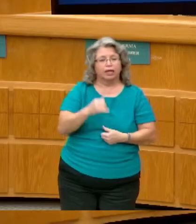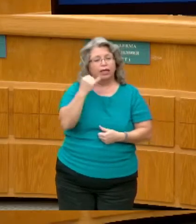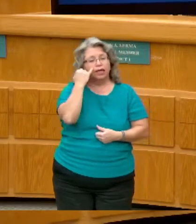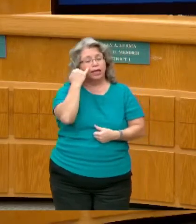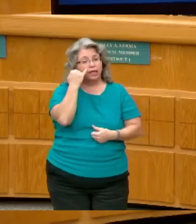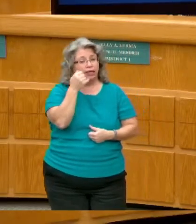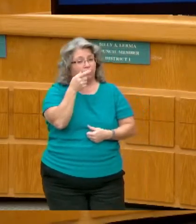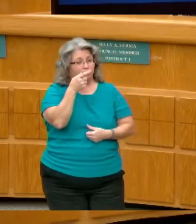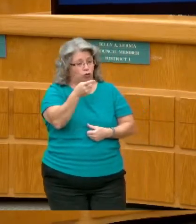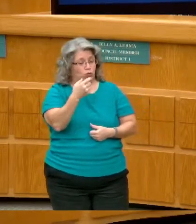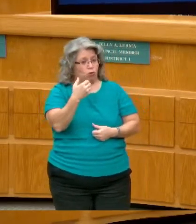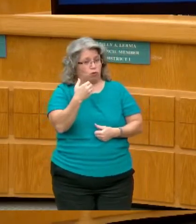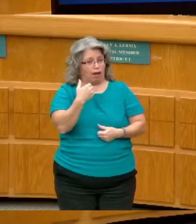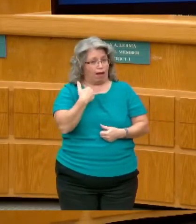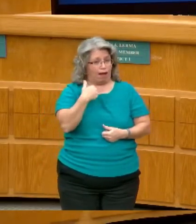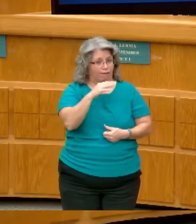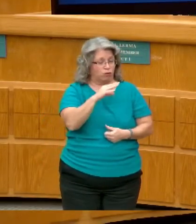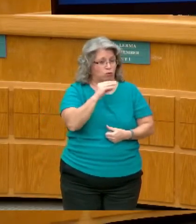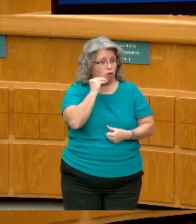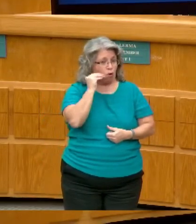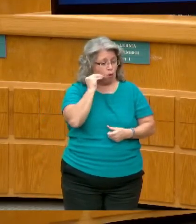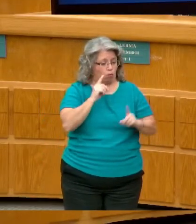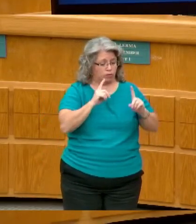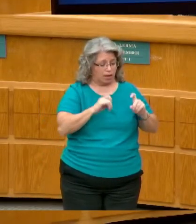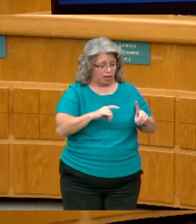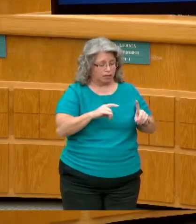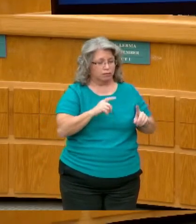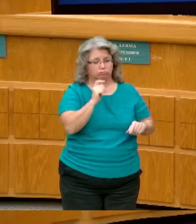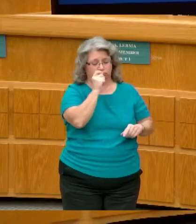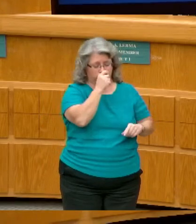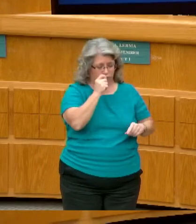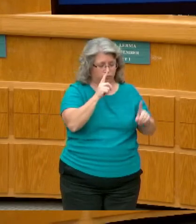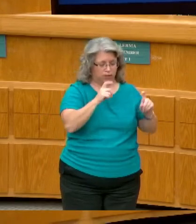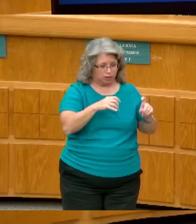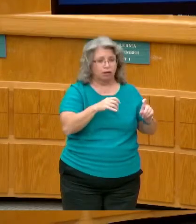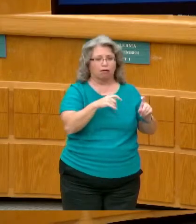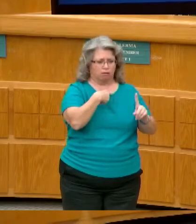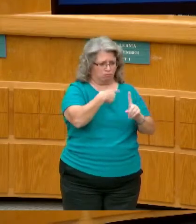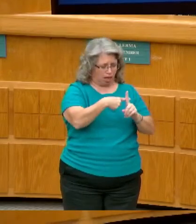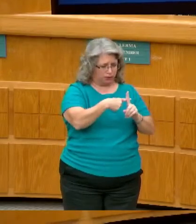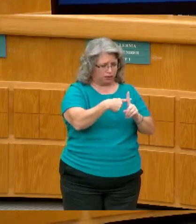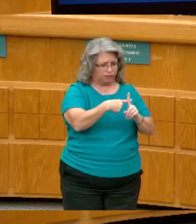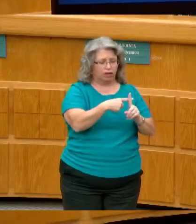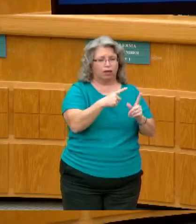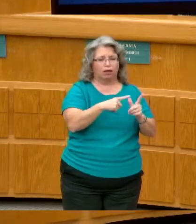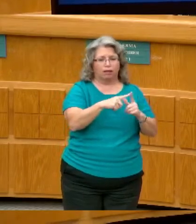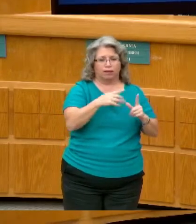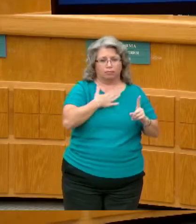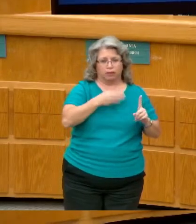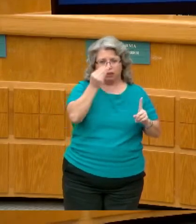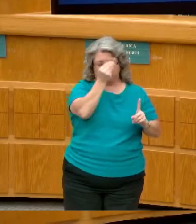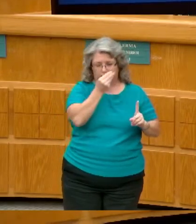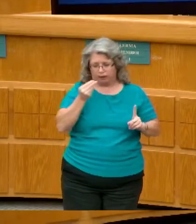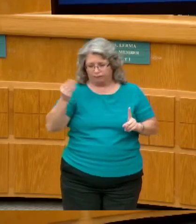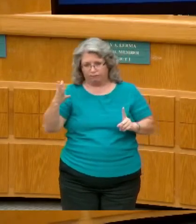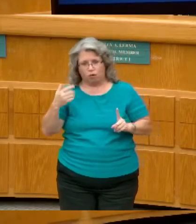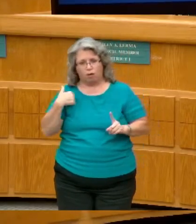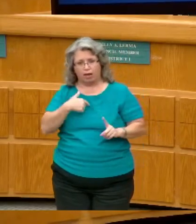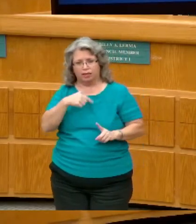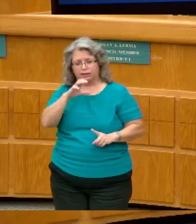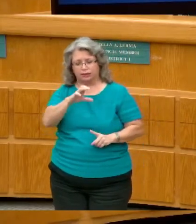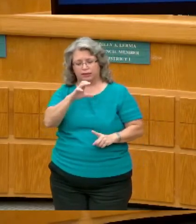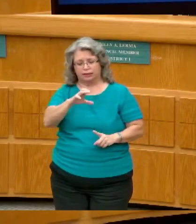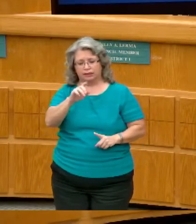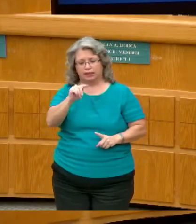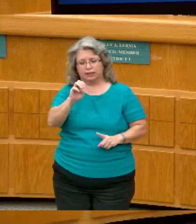test positive, you can actually go on our website at cctexas.com, and you can click on